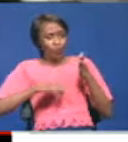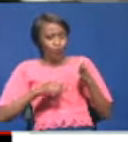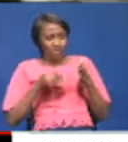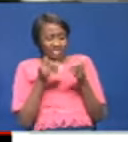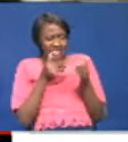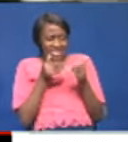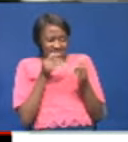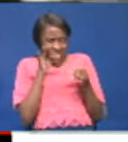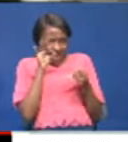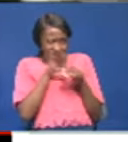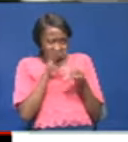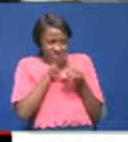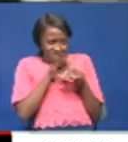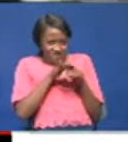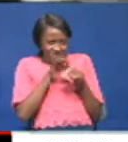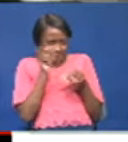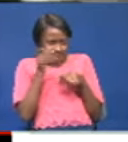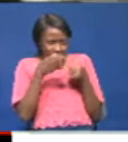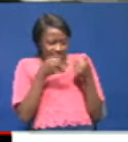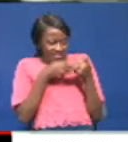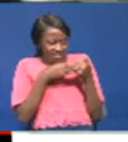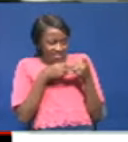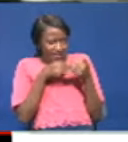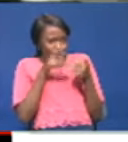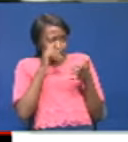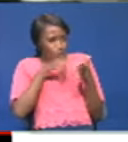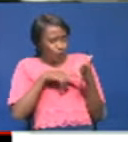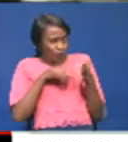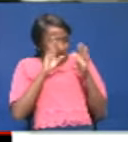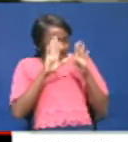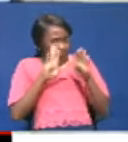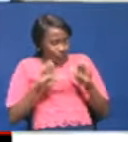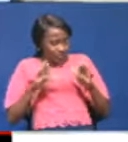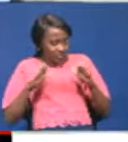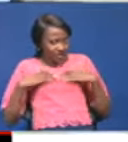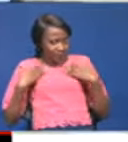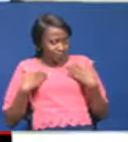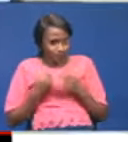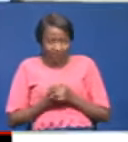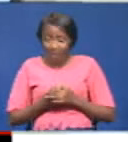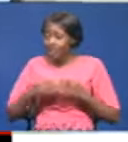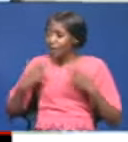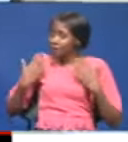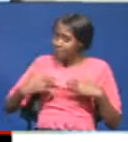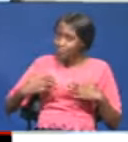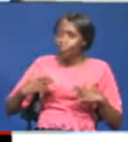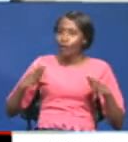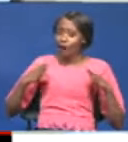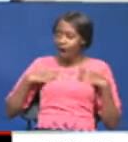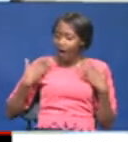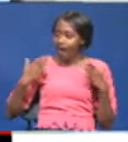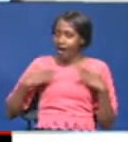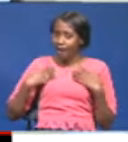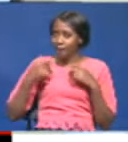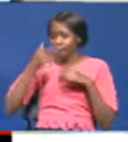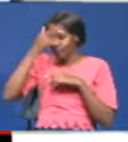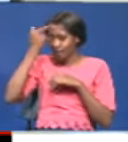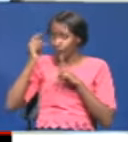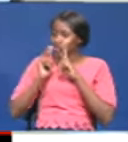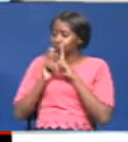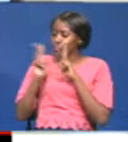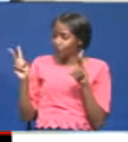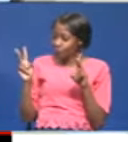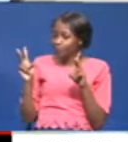August polls? What is it that... Two things. One, people are quite enthusiastic about the peace on matters of